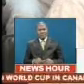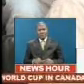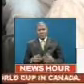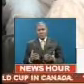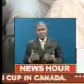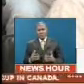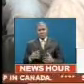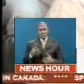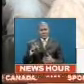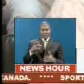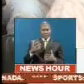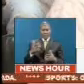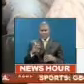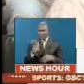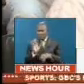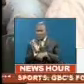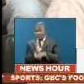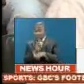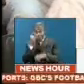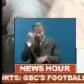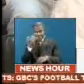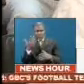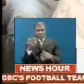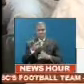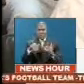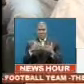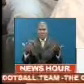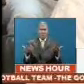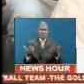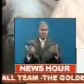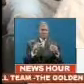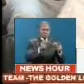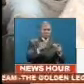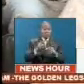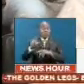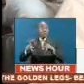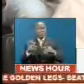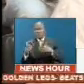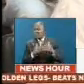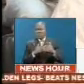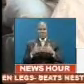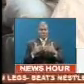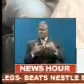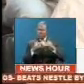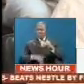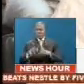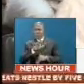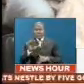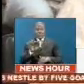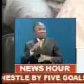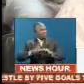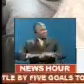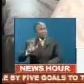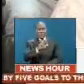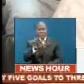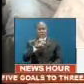cutoff point, in terms of entrepreneurship, that is something that applies to all ages of the country. It's sometimes surprising for